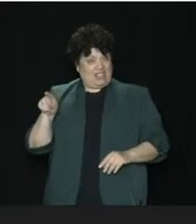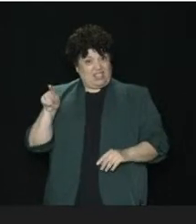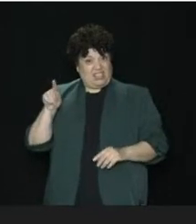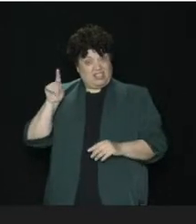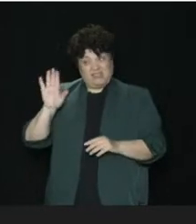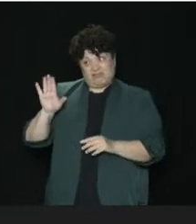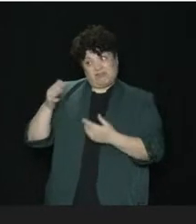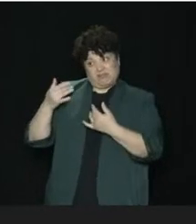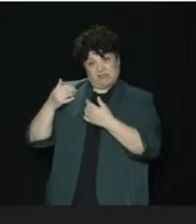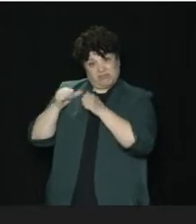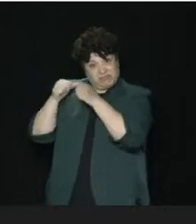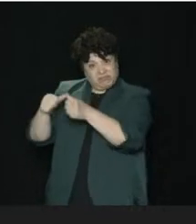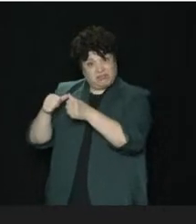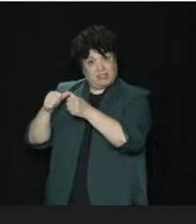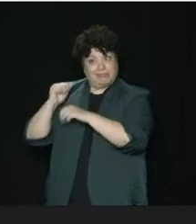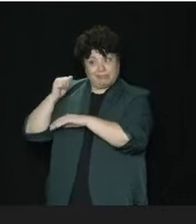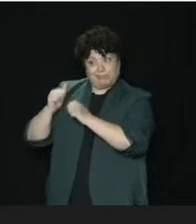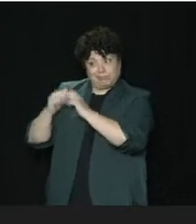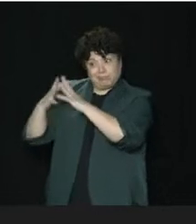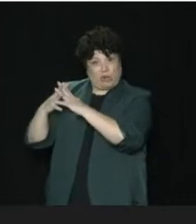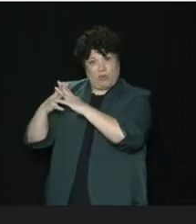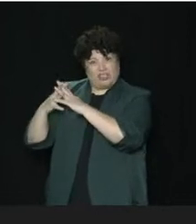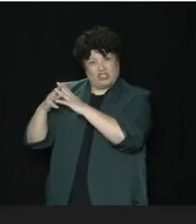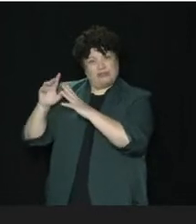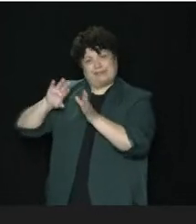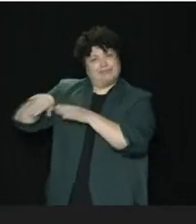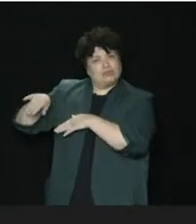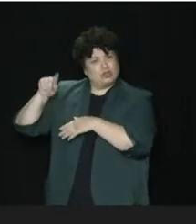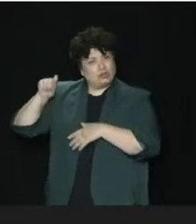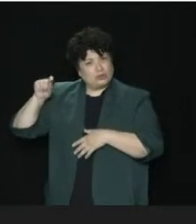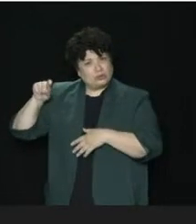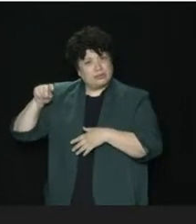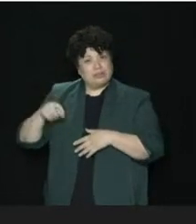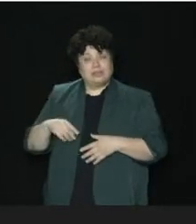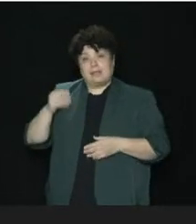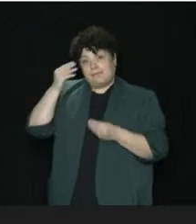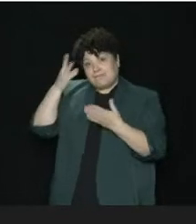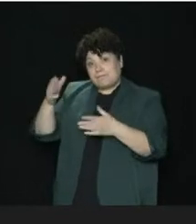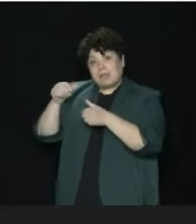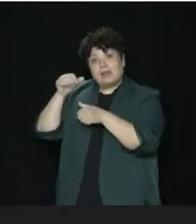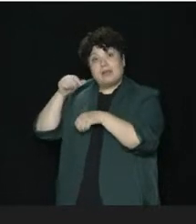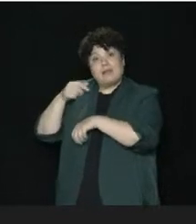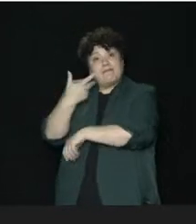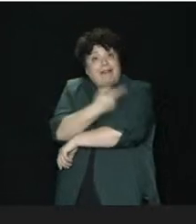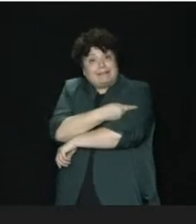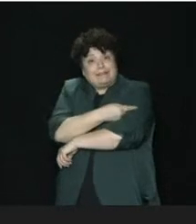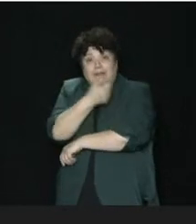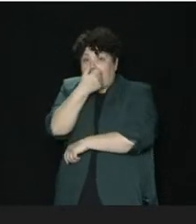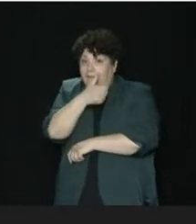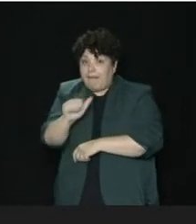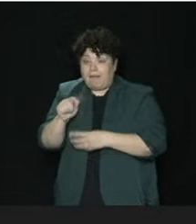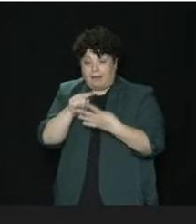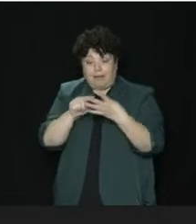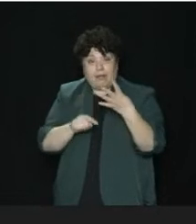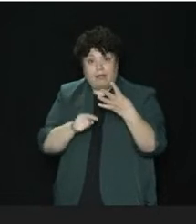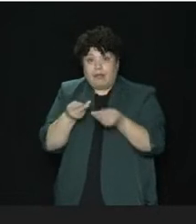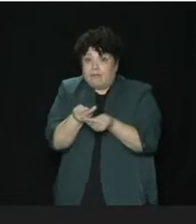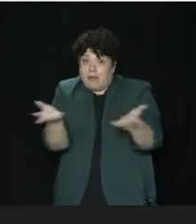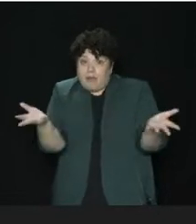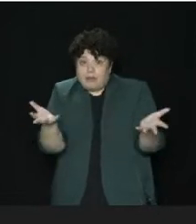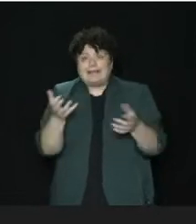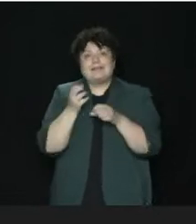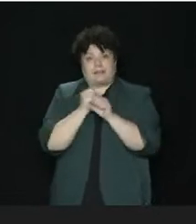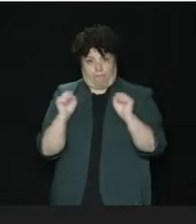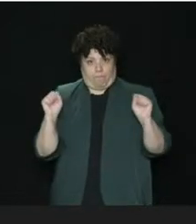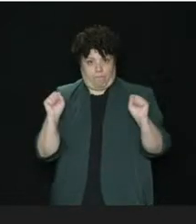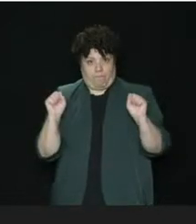First of all, let me remind everyone that every vaccine administered in Canada is safe